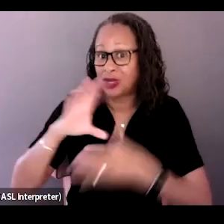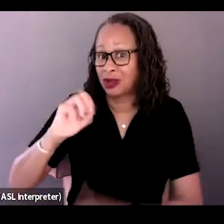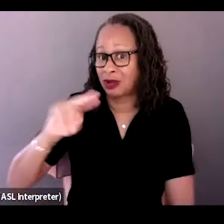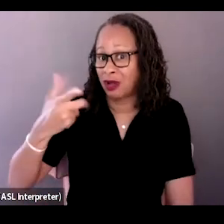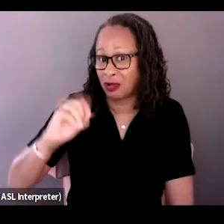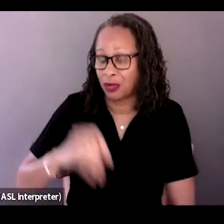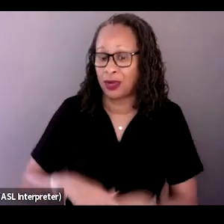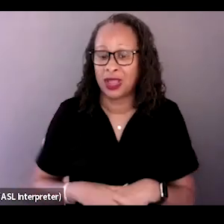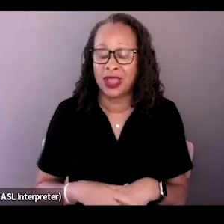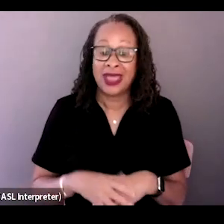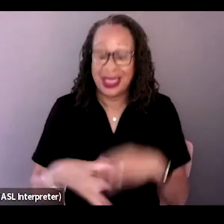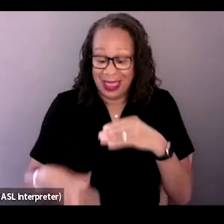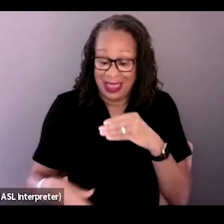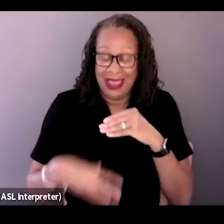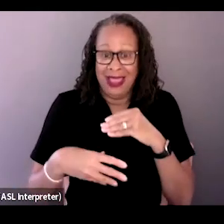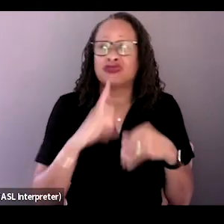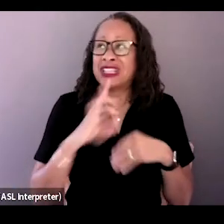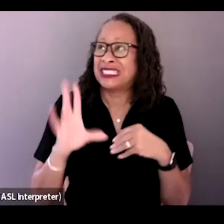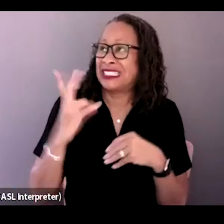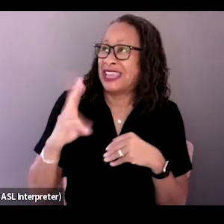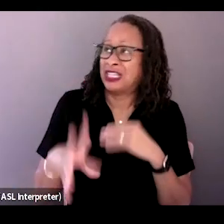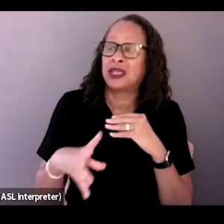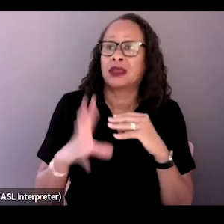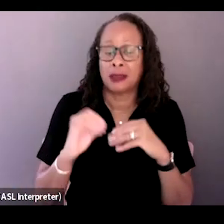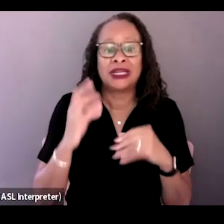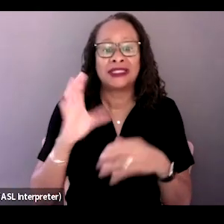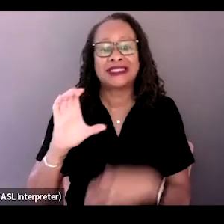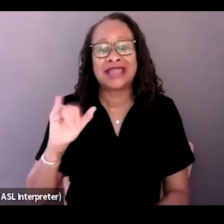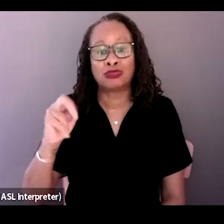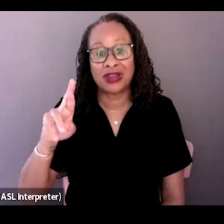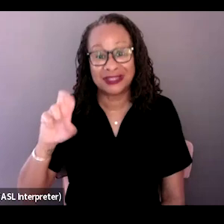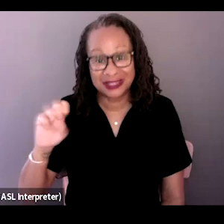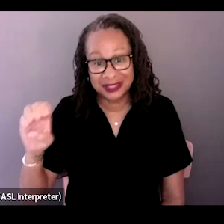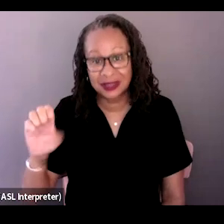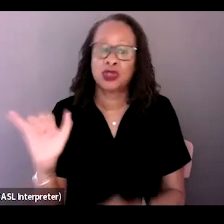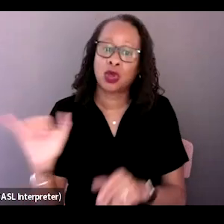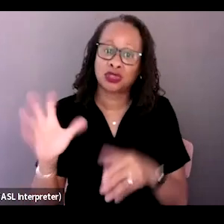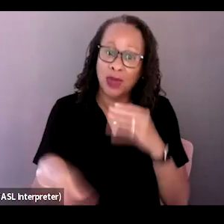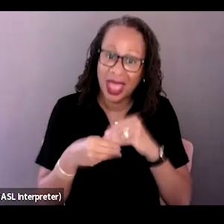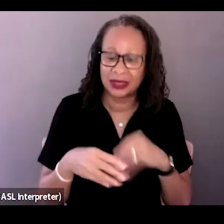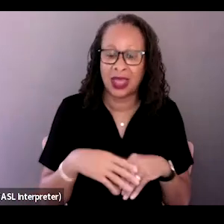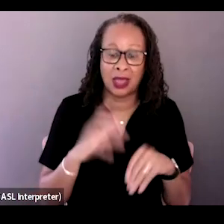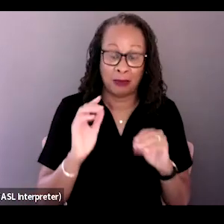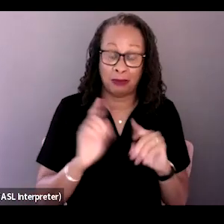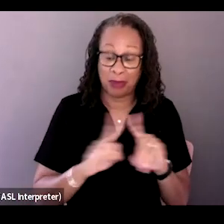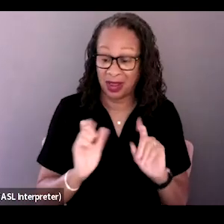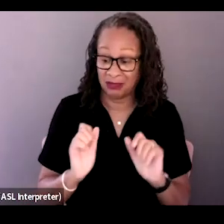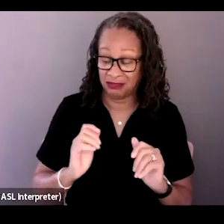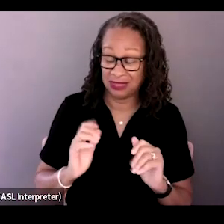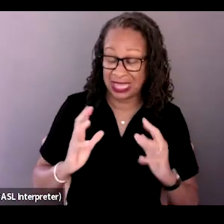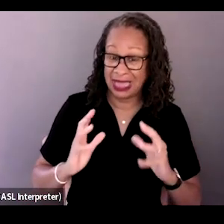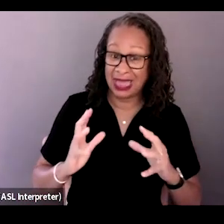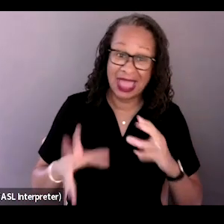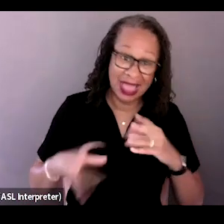admission of the 16, it was actually 17 countries. Cyprus was also part of that. But the admittance of all these sort of global south countries made that it was a